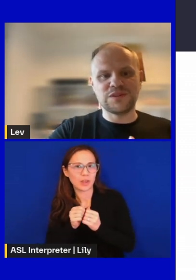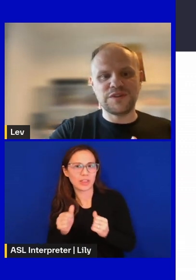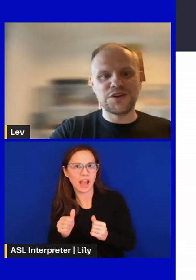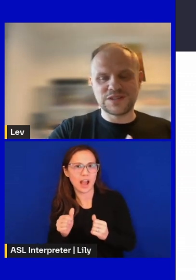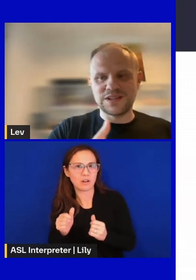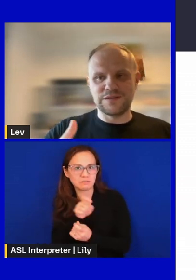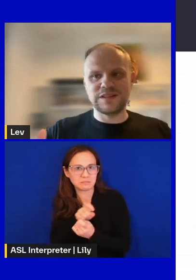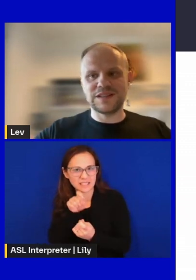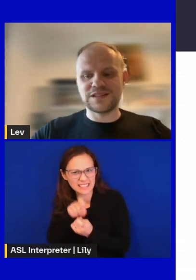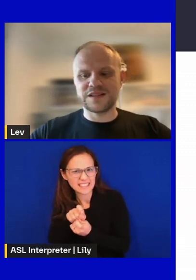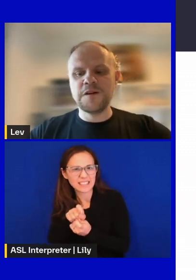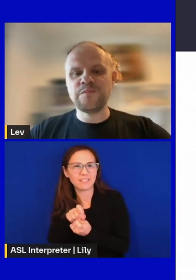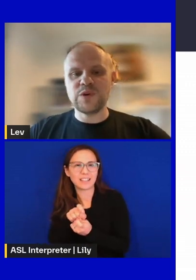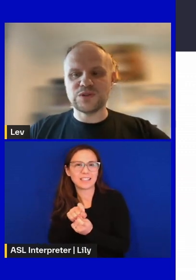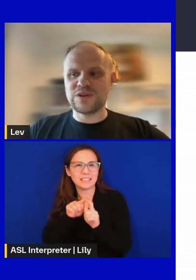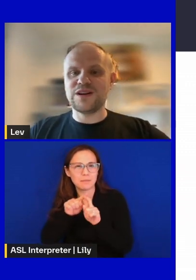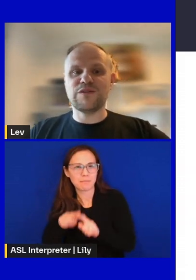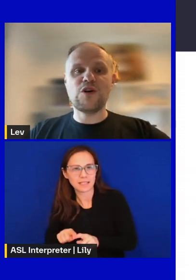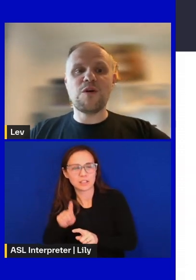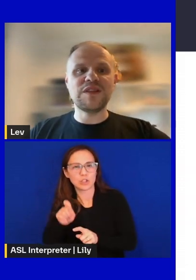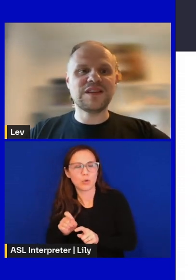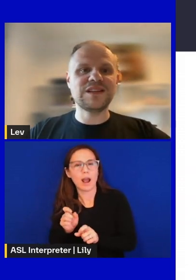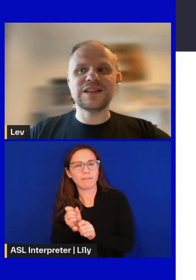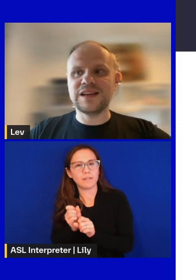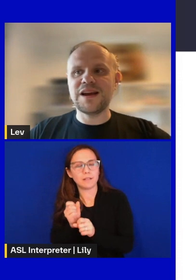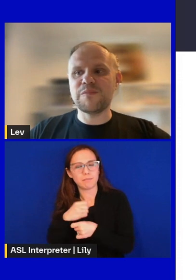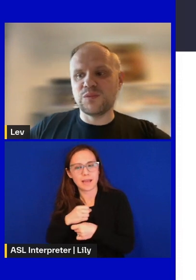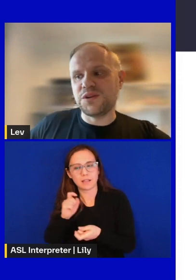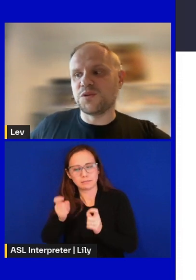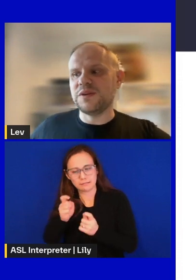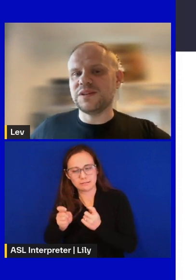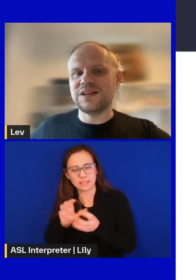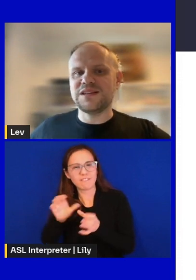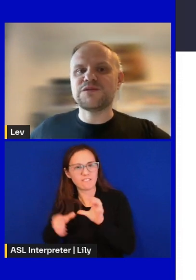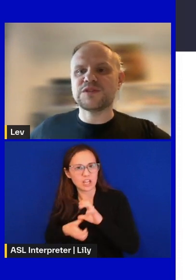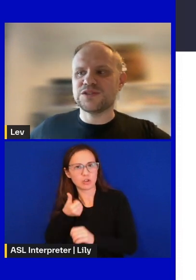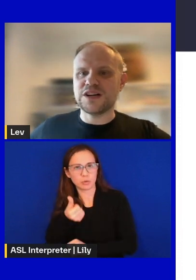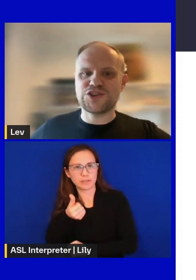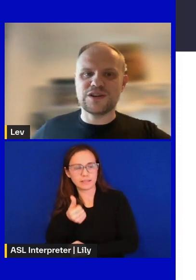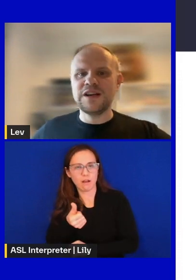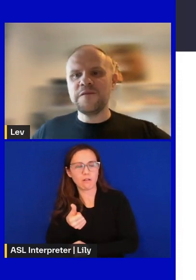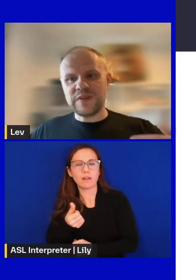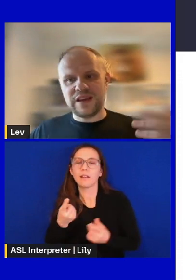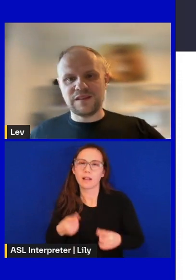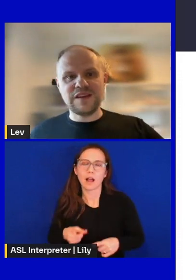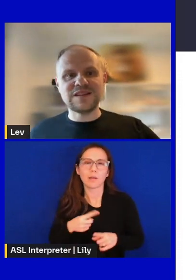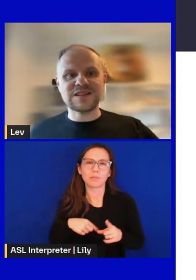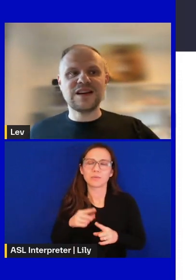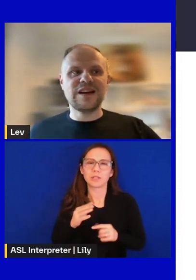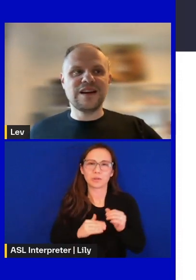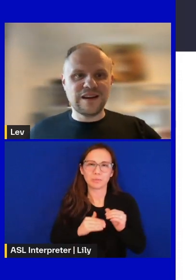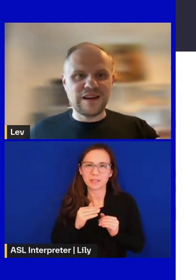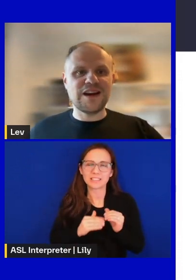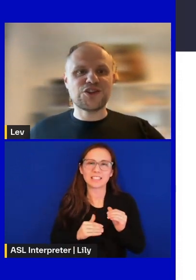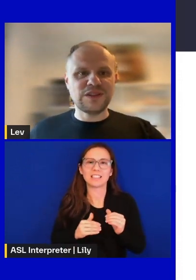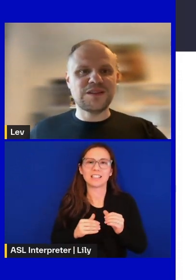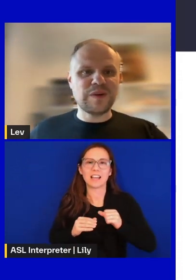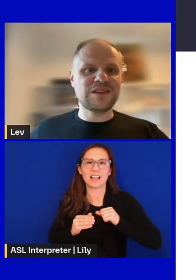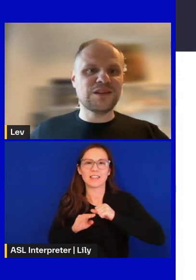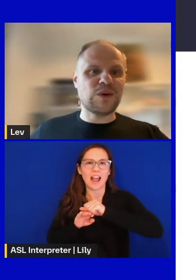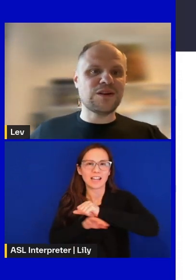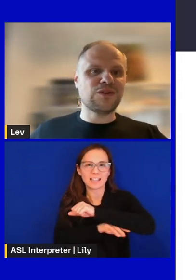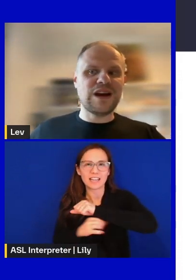have to configure yourself. And this is also kind of a common thing that can happen when you're building an infrastructure and things